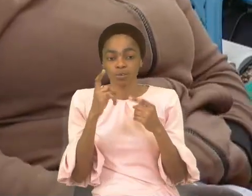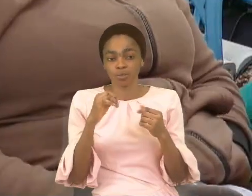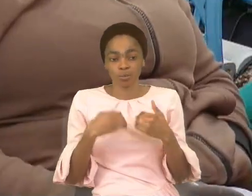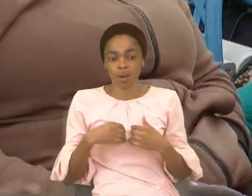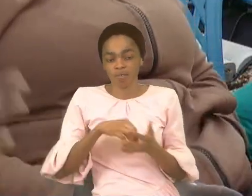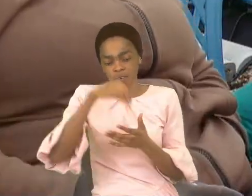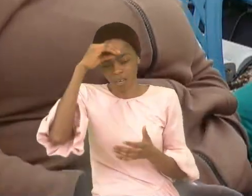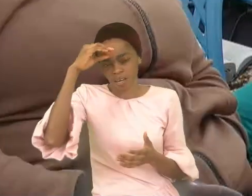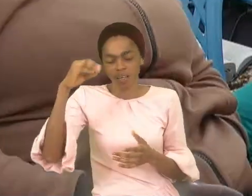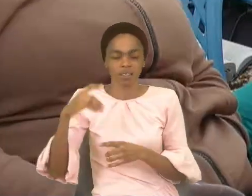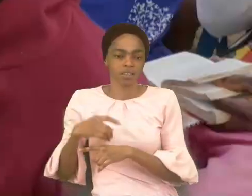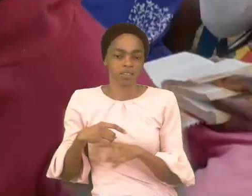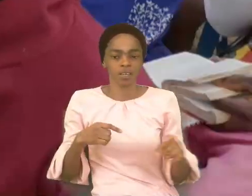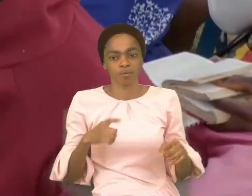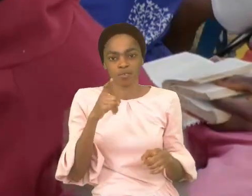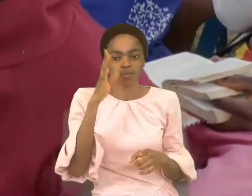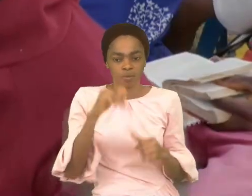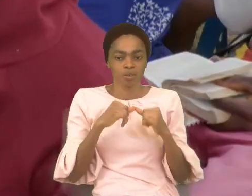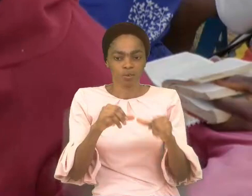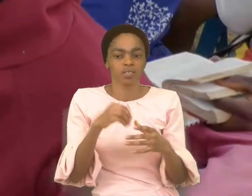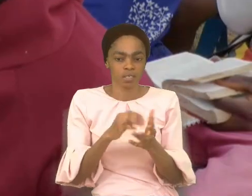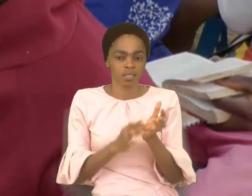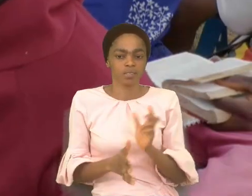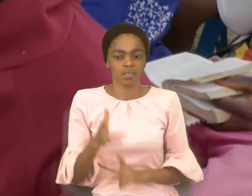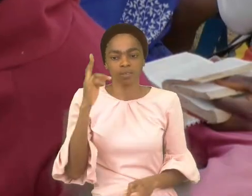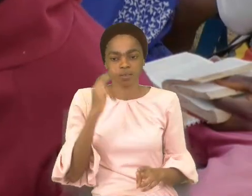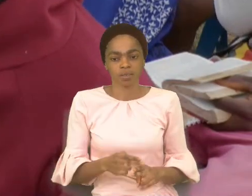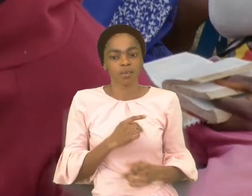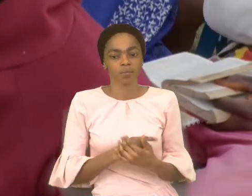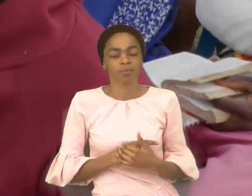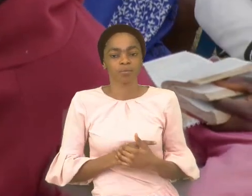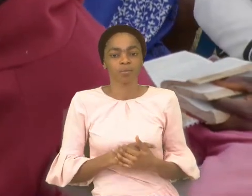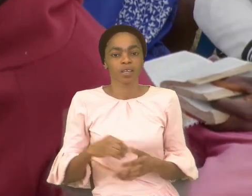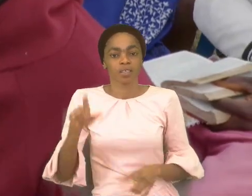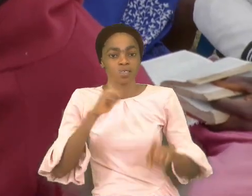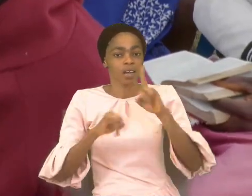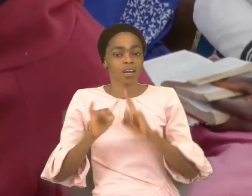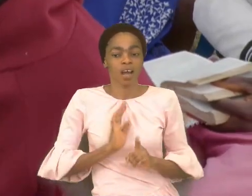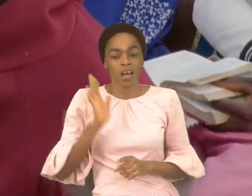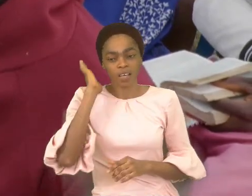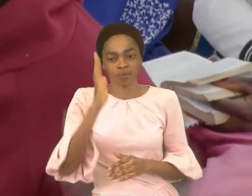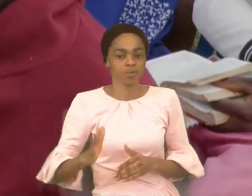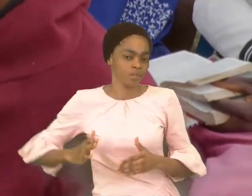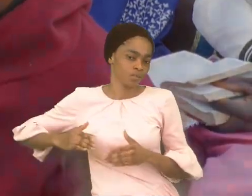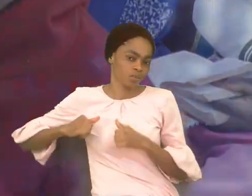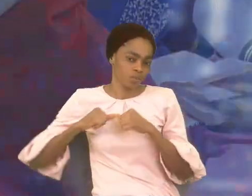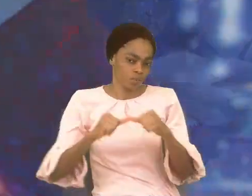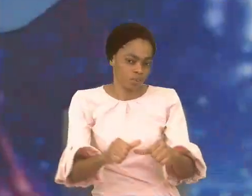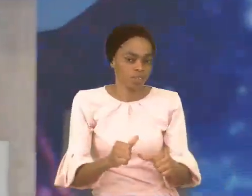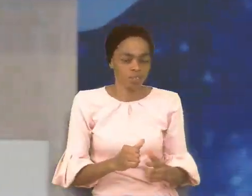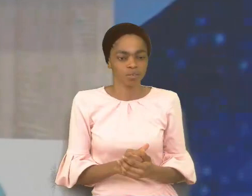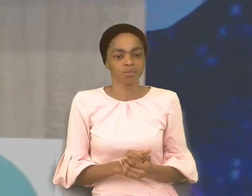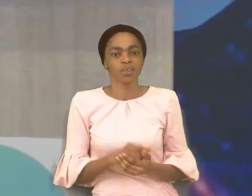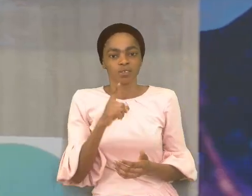I will continue. You continue in Jesus' name. We're coming to point number two now. Point